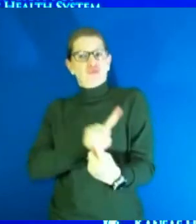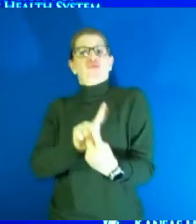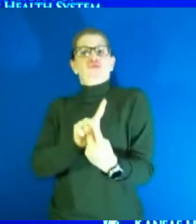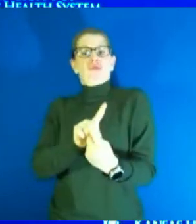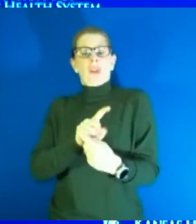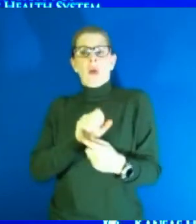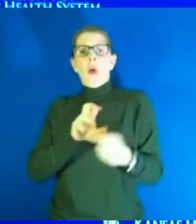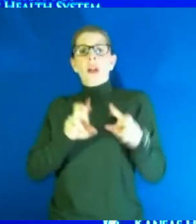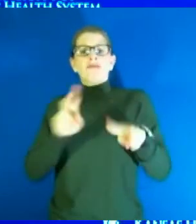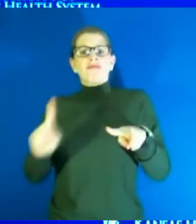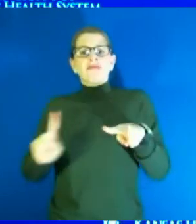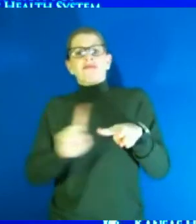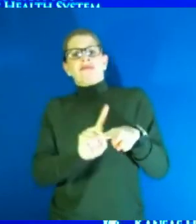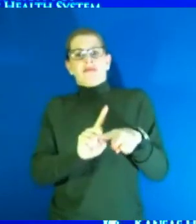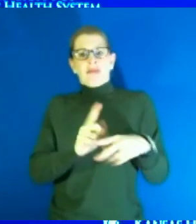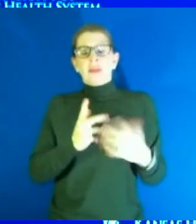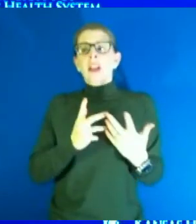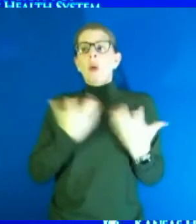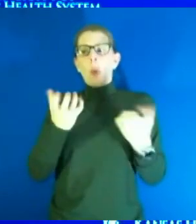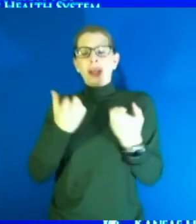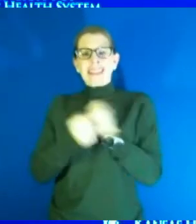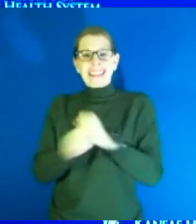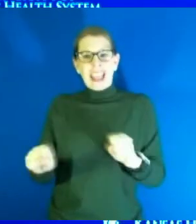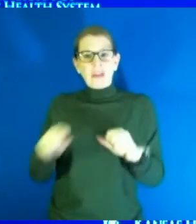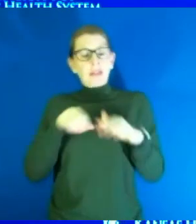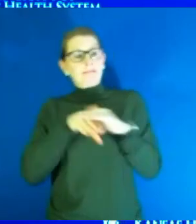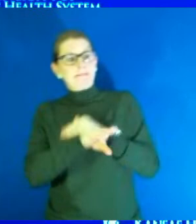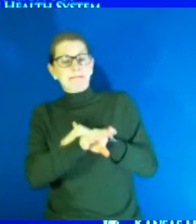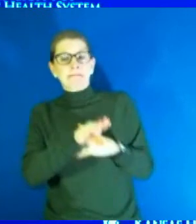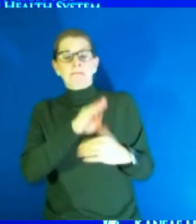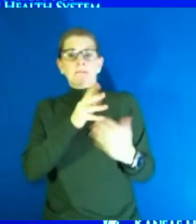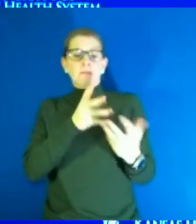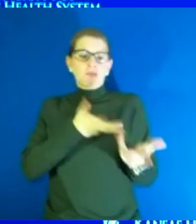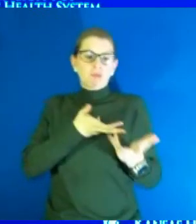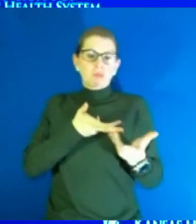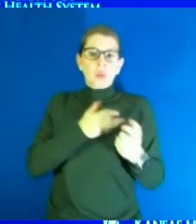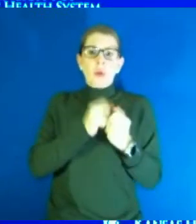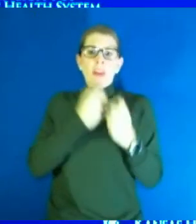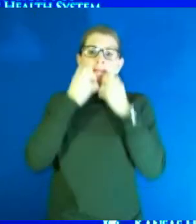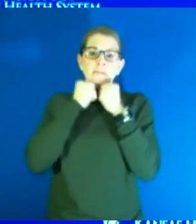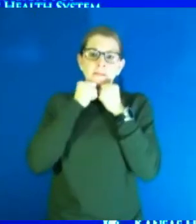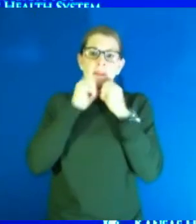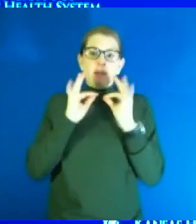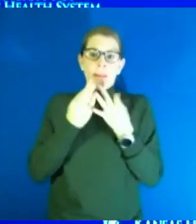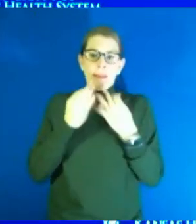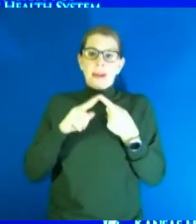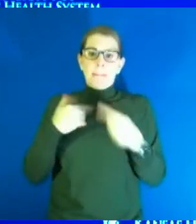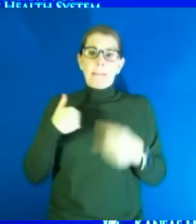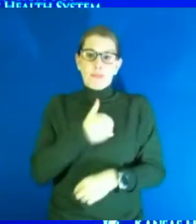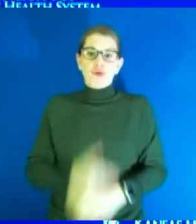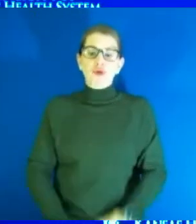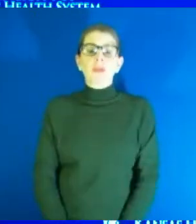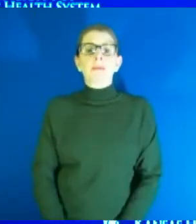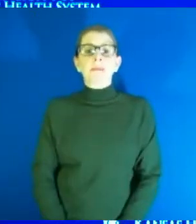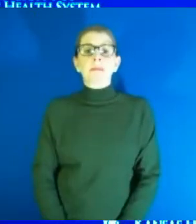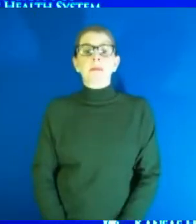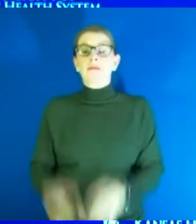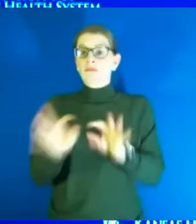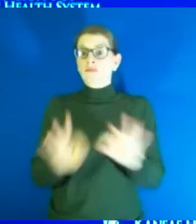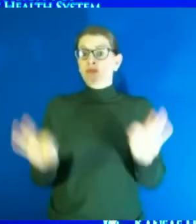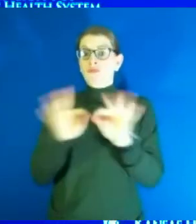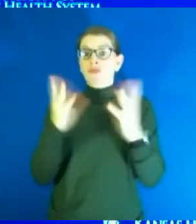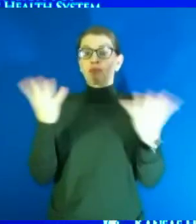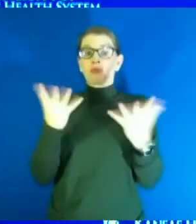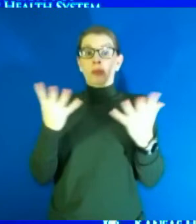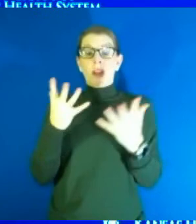it safely to get you in to see your loved one. And again, the most important part here is that everybody is going